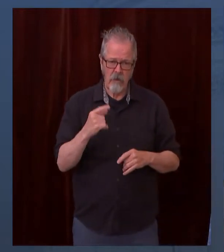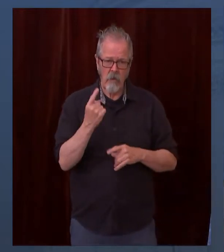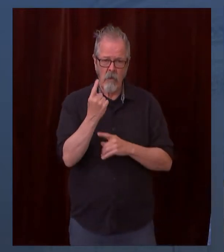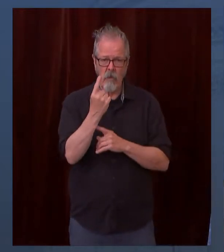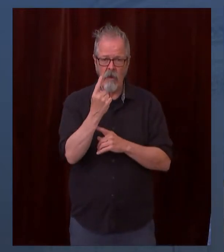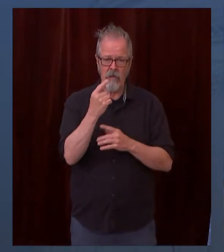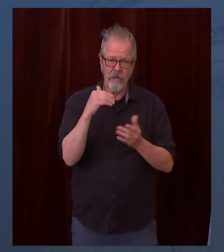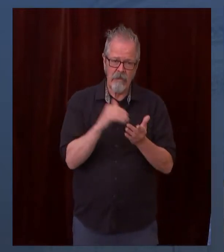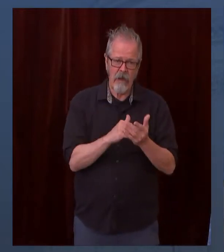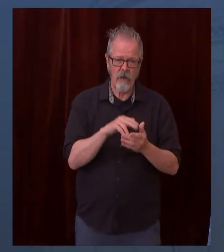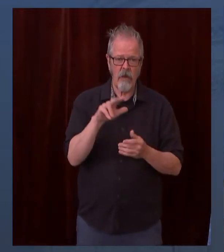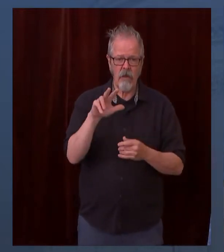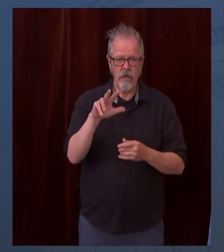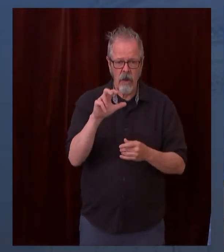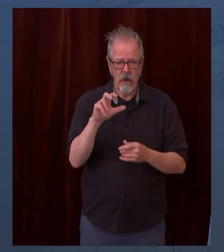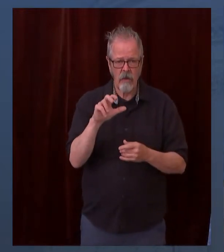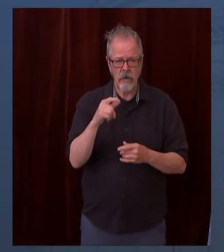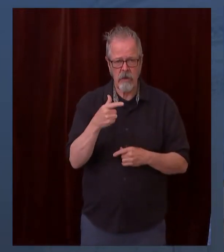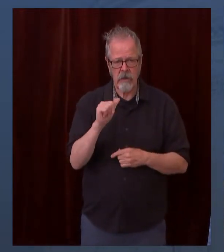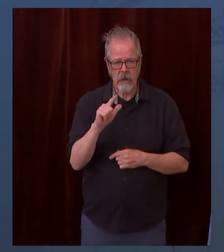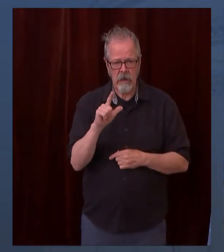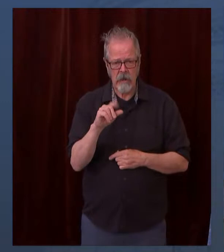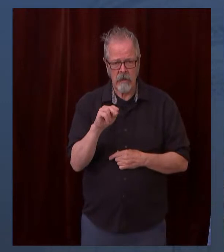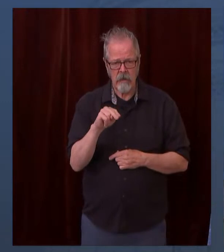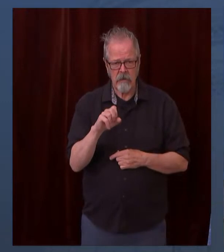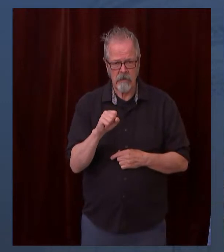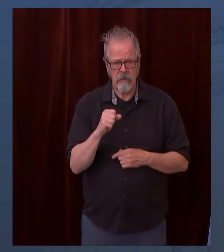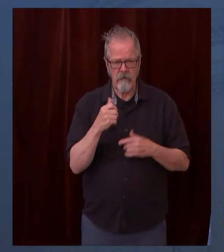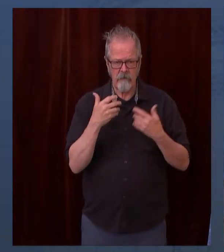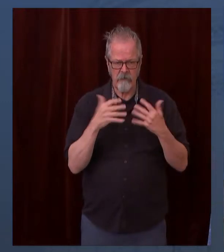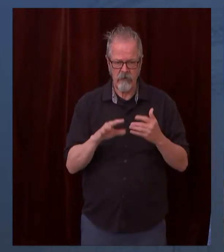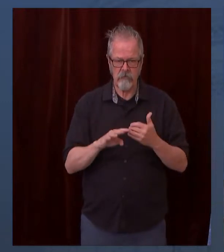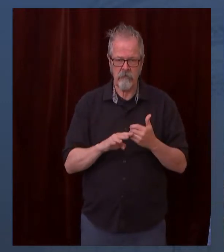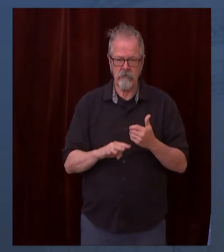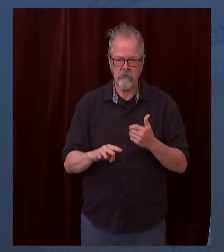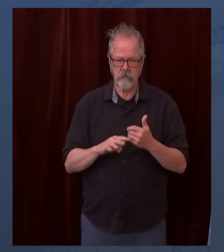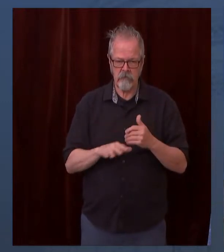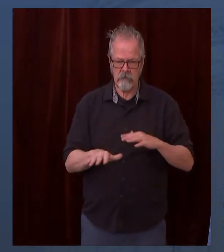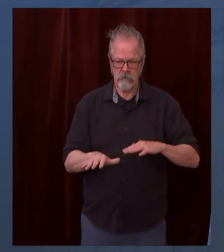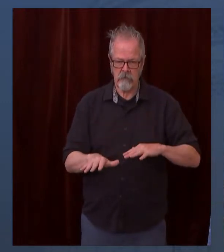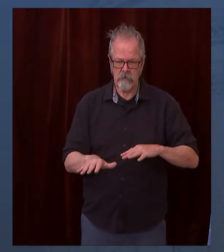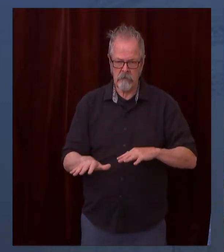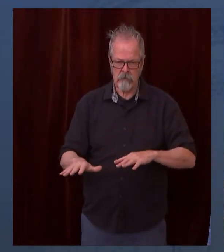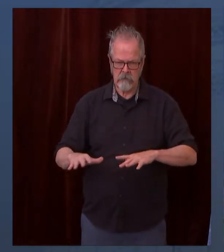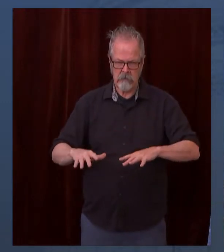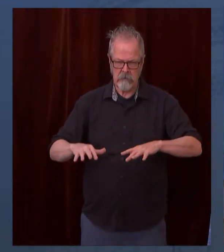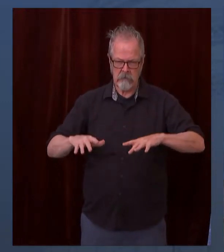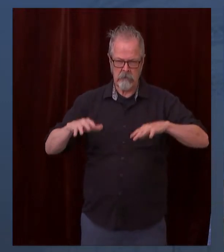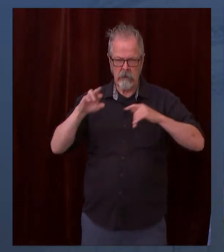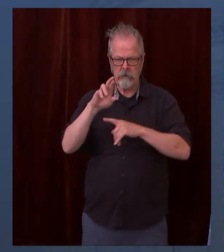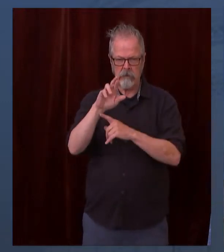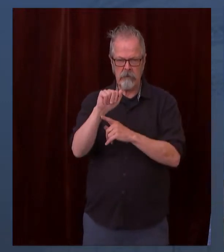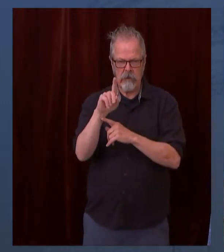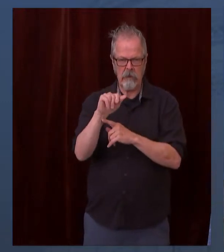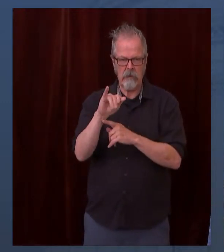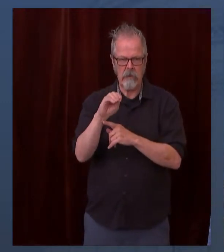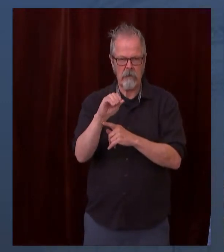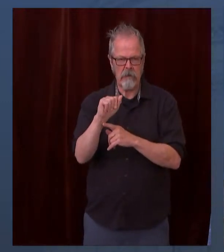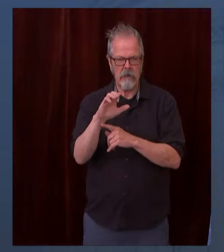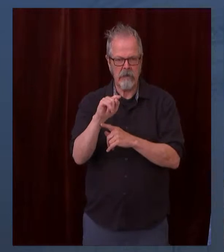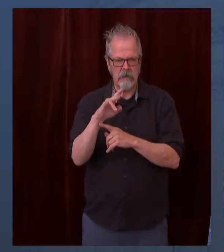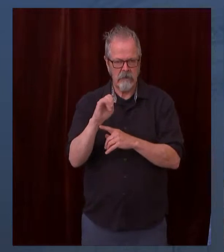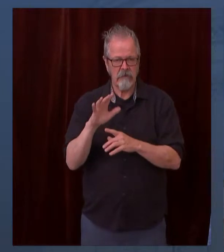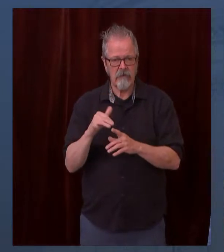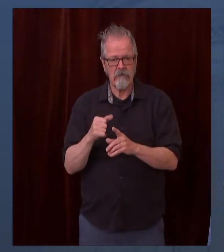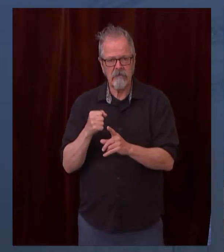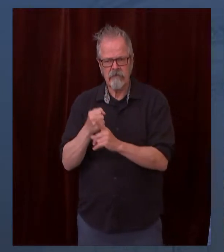identified in this particular leak. I am advised from the information from the federal government that we see no